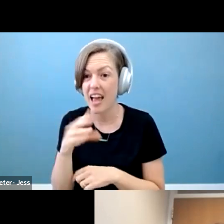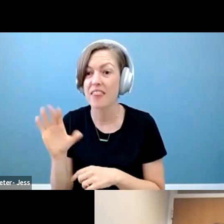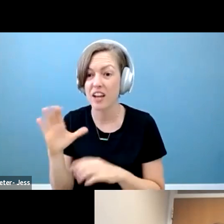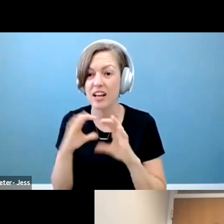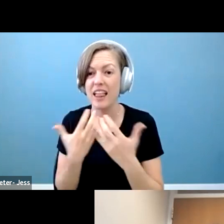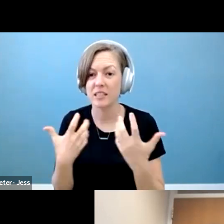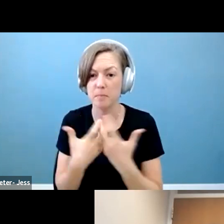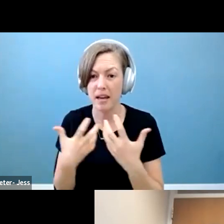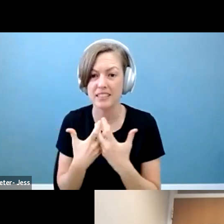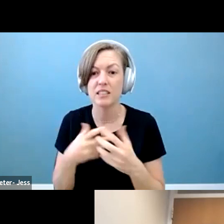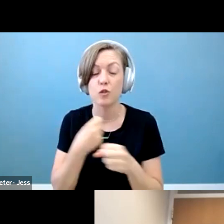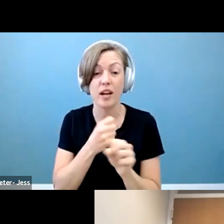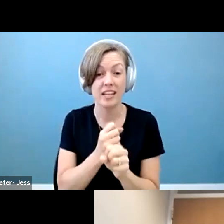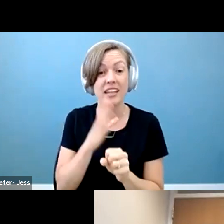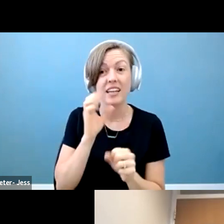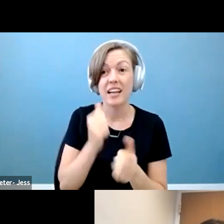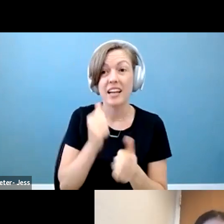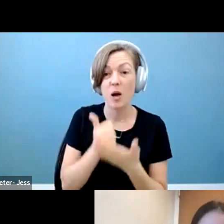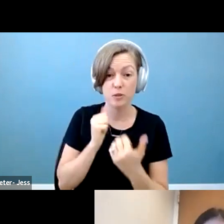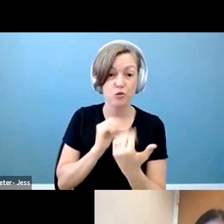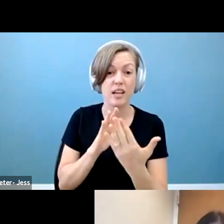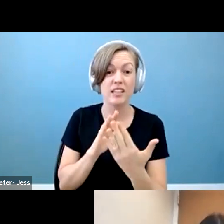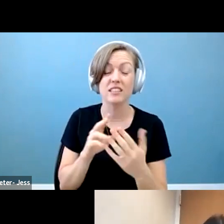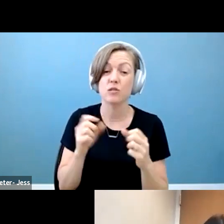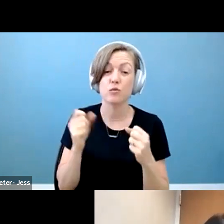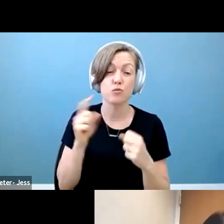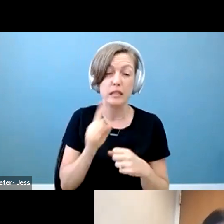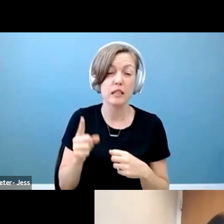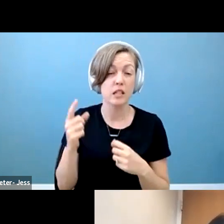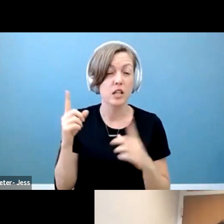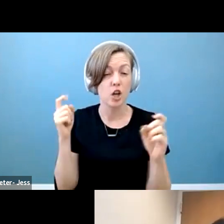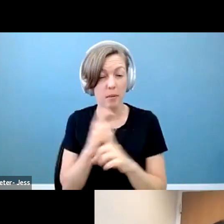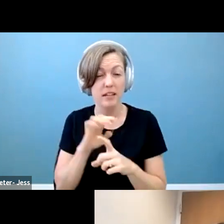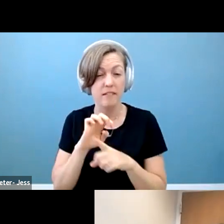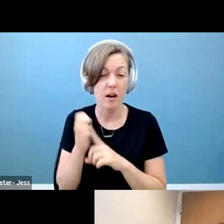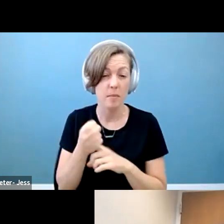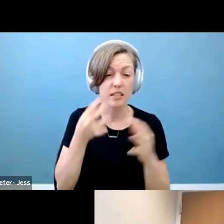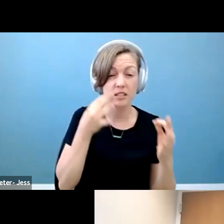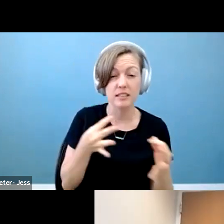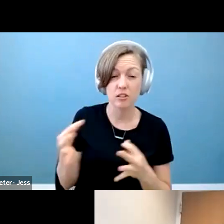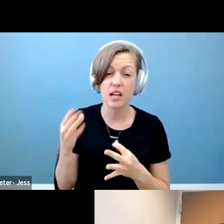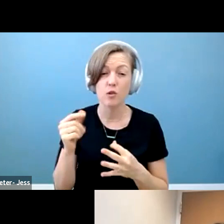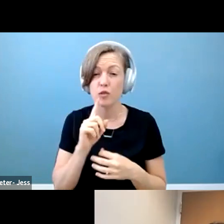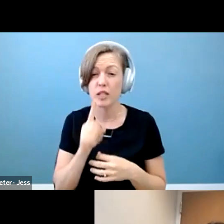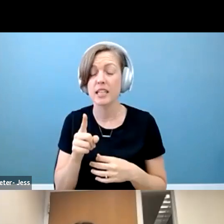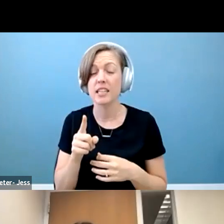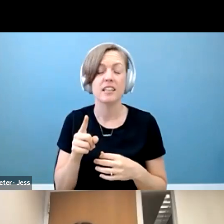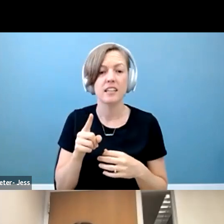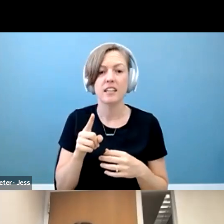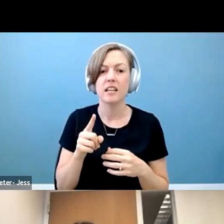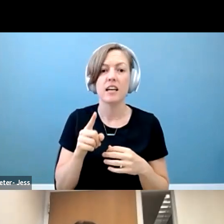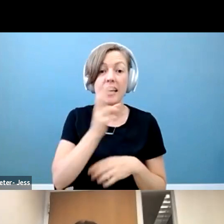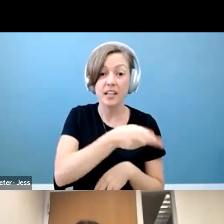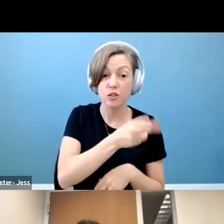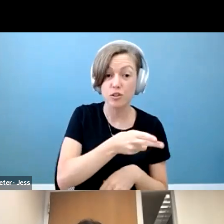created that can help to address these really complicated environmental decisions, and which really put history and